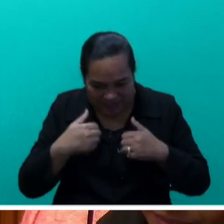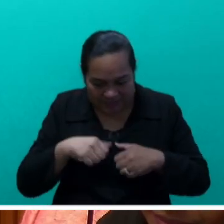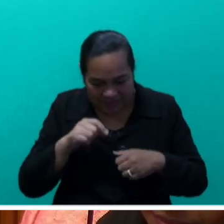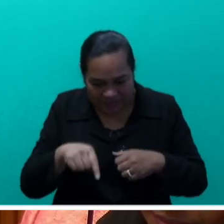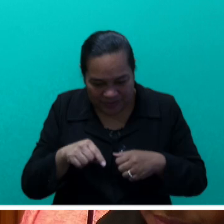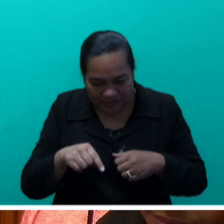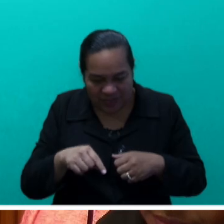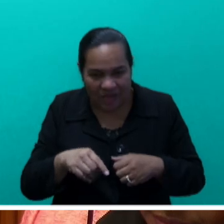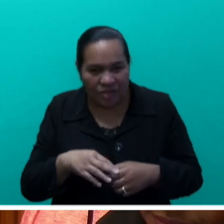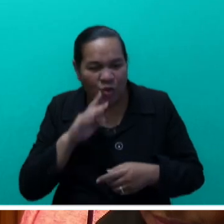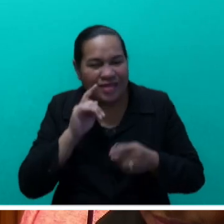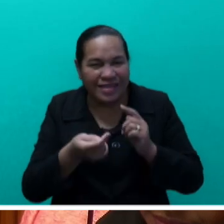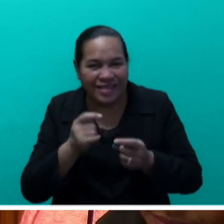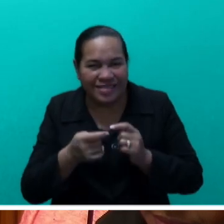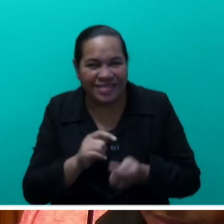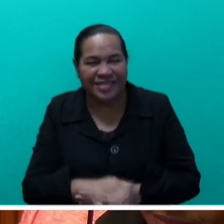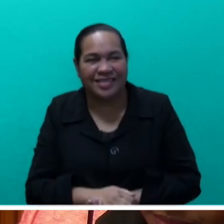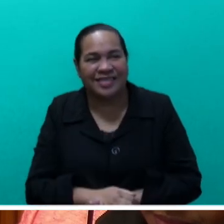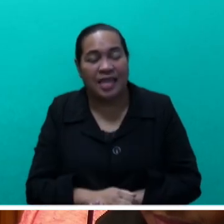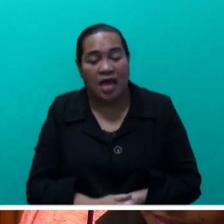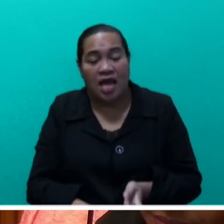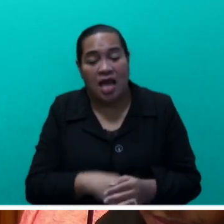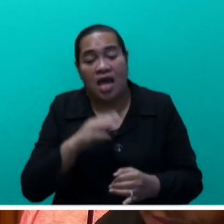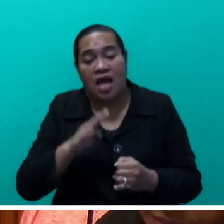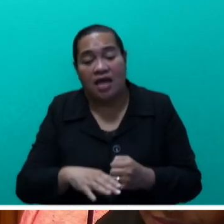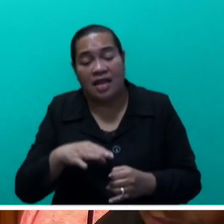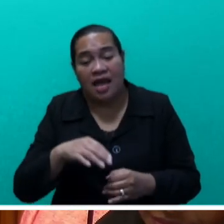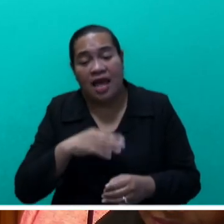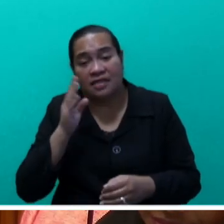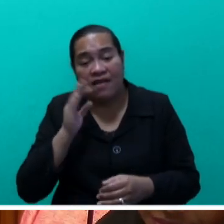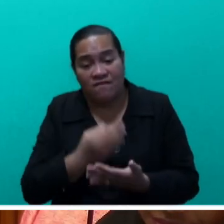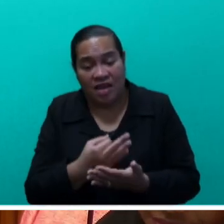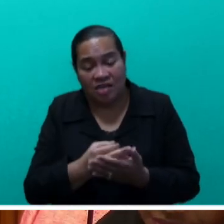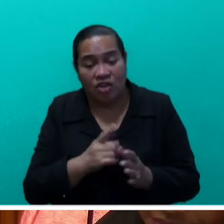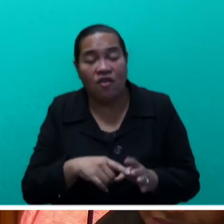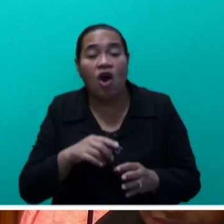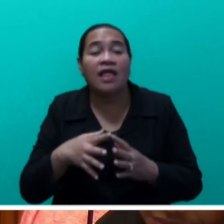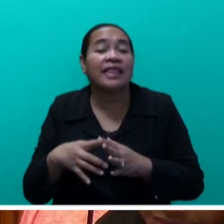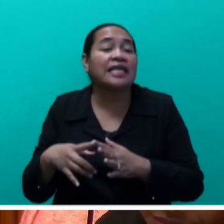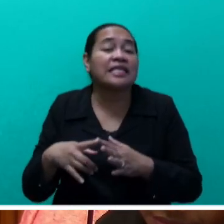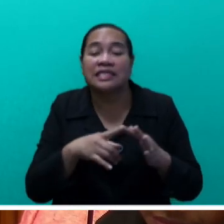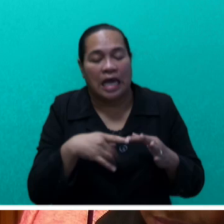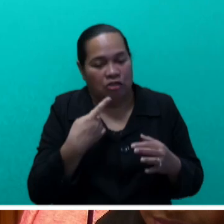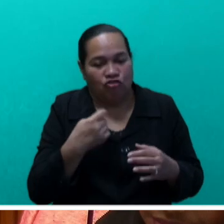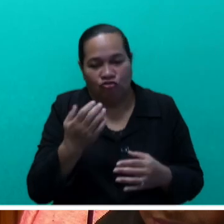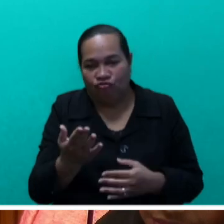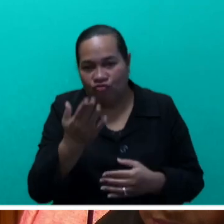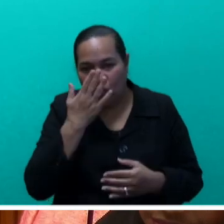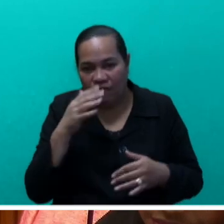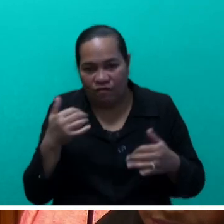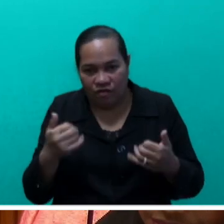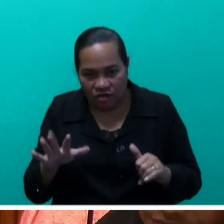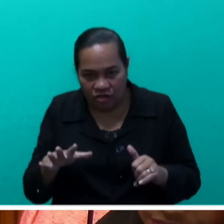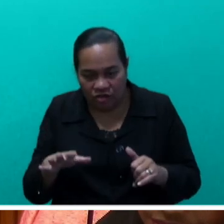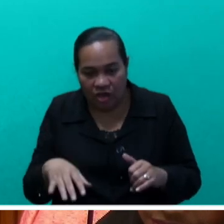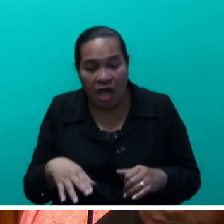comprehensive survey. By the end of the last financial year, the survey for the Eastern Division were nearing completion, with surveys conducted